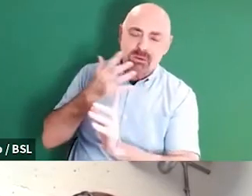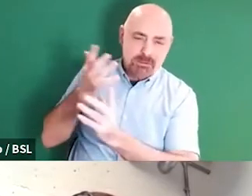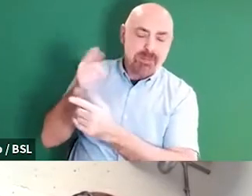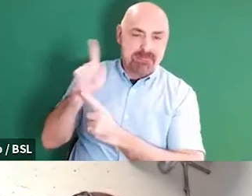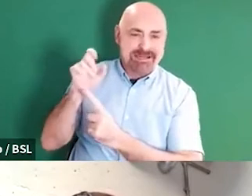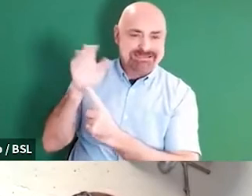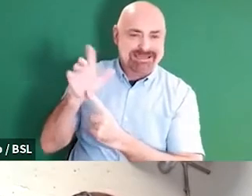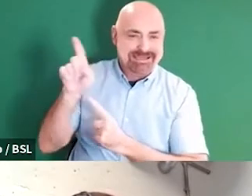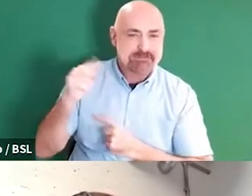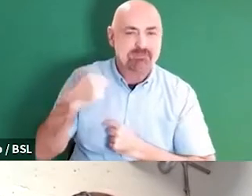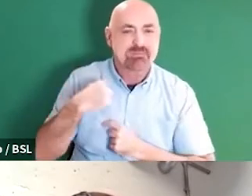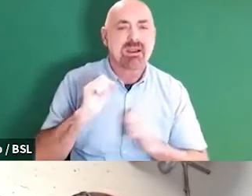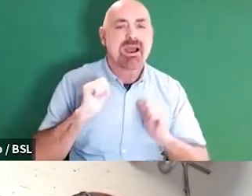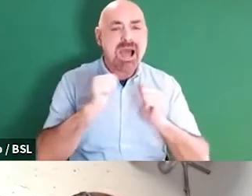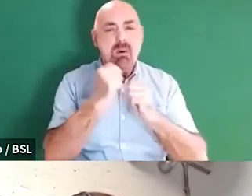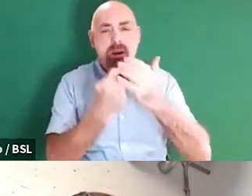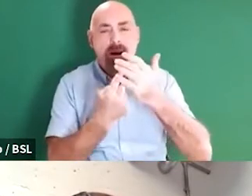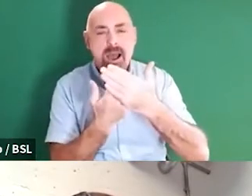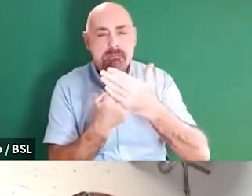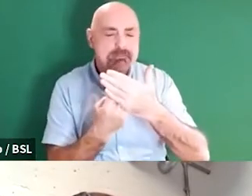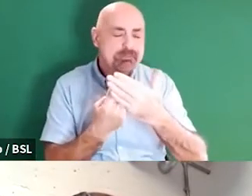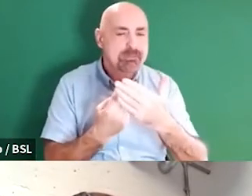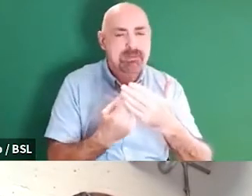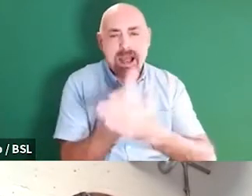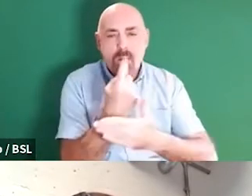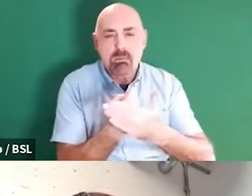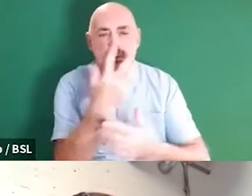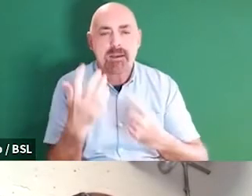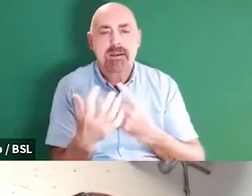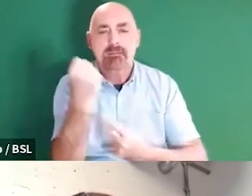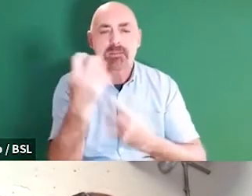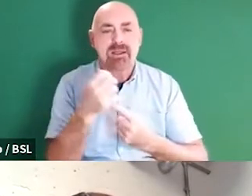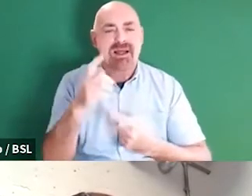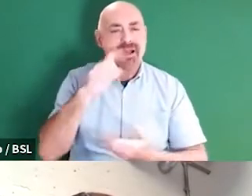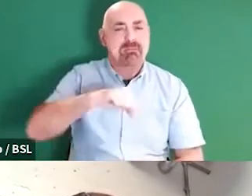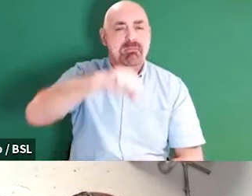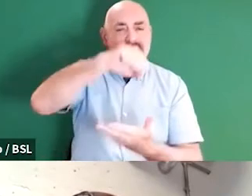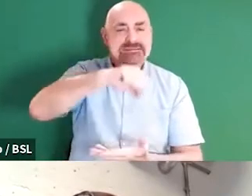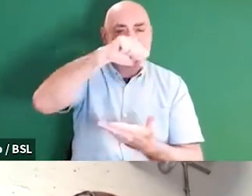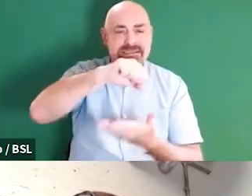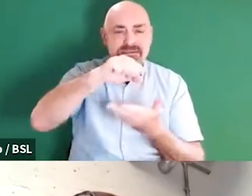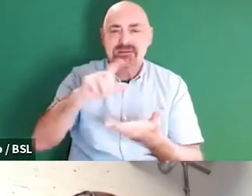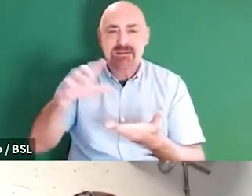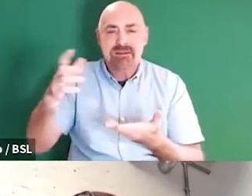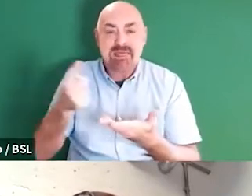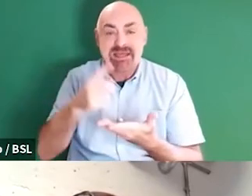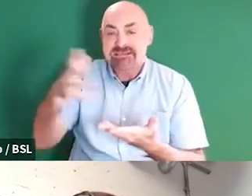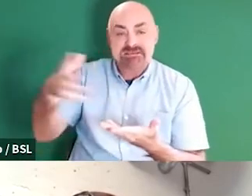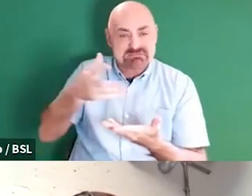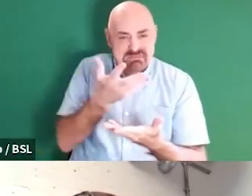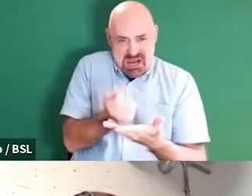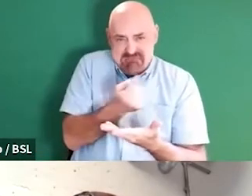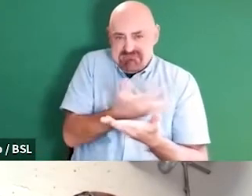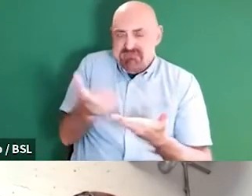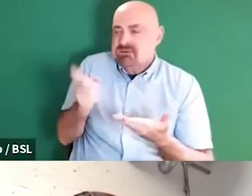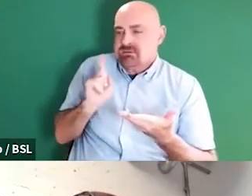looking at our outputs and outcomes, we like to think of a basket of all the different things that we've got in there that